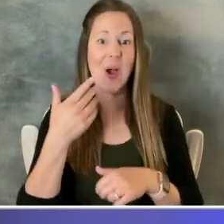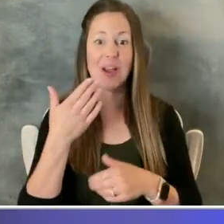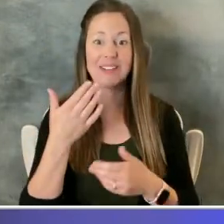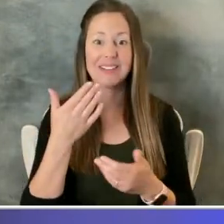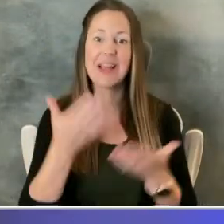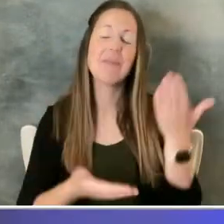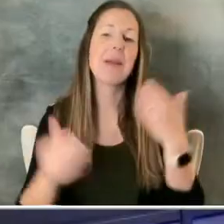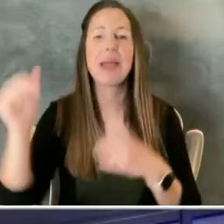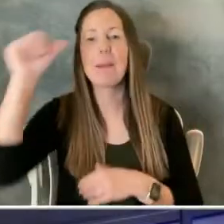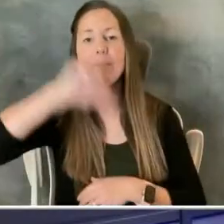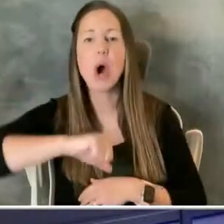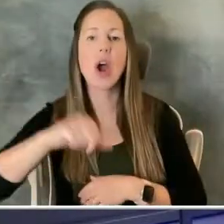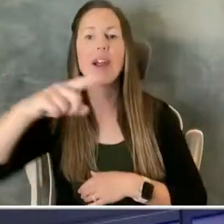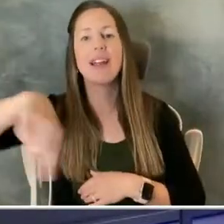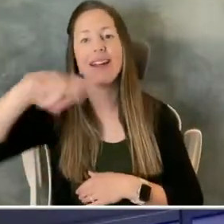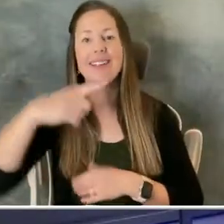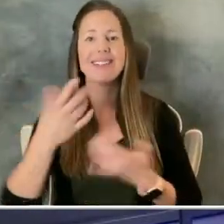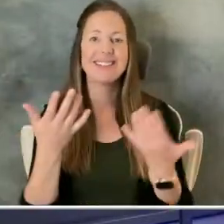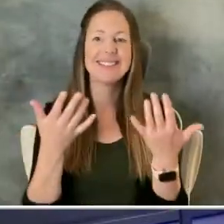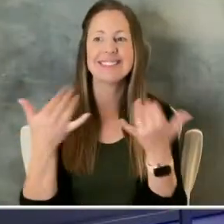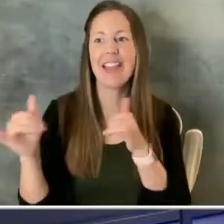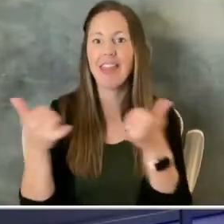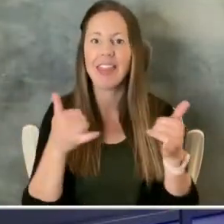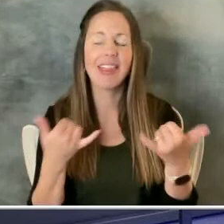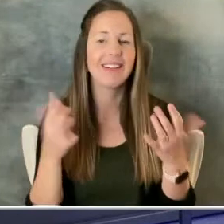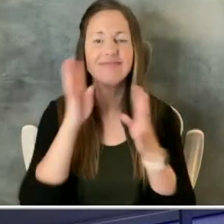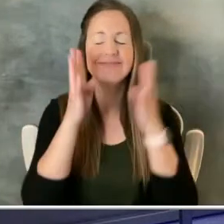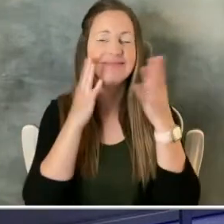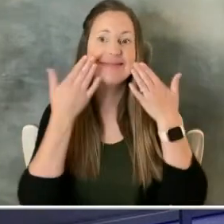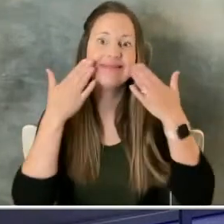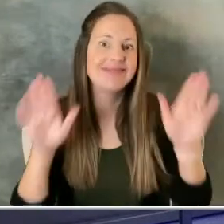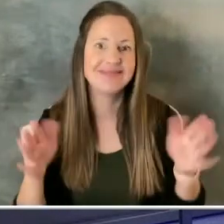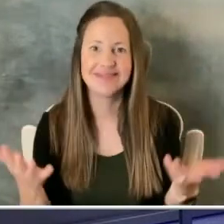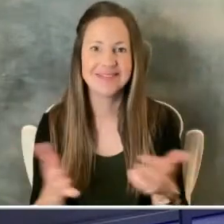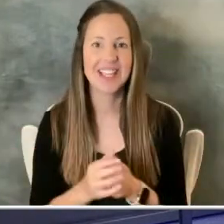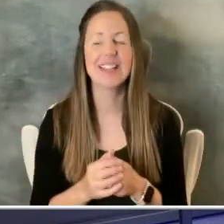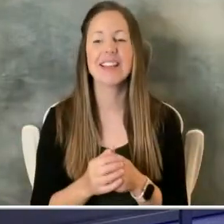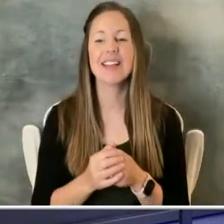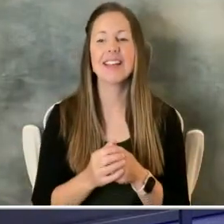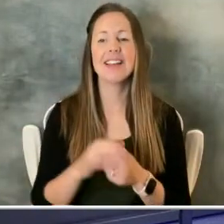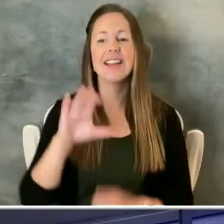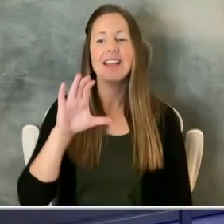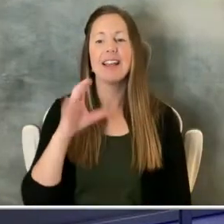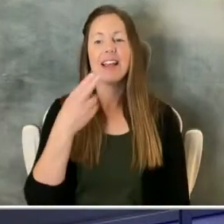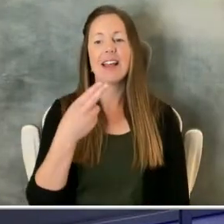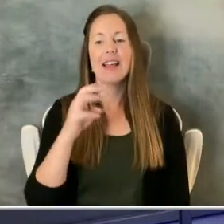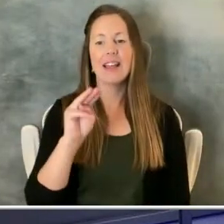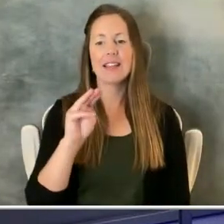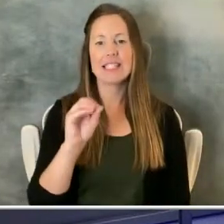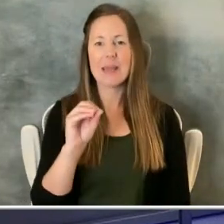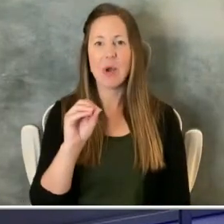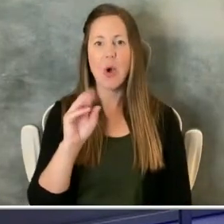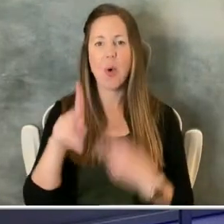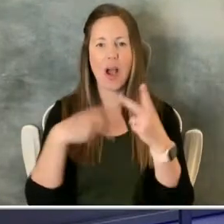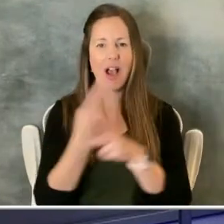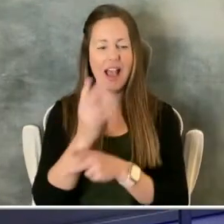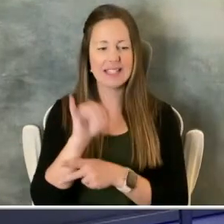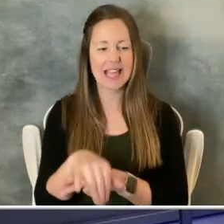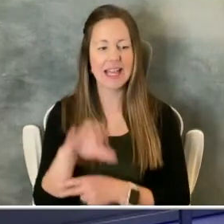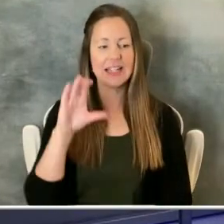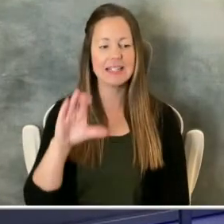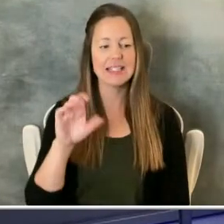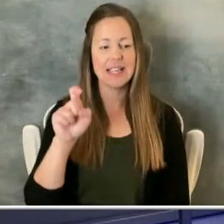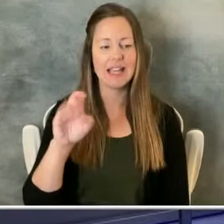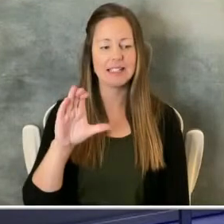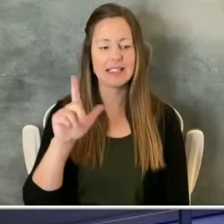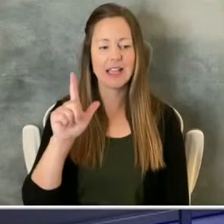all right, so now you're looking at these chemokines and chemokine receptors like CXCL12, CXCR4,